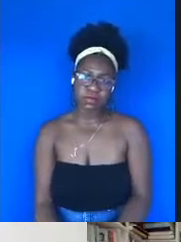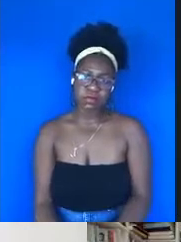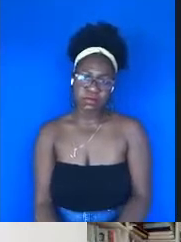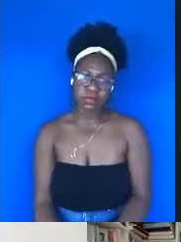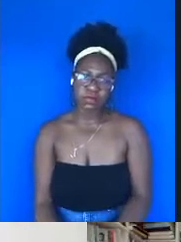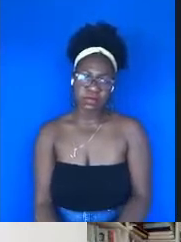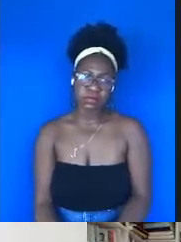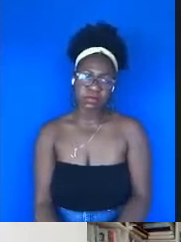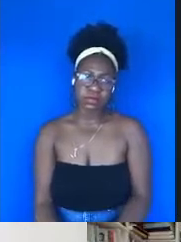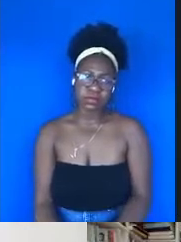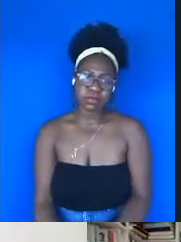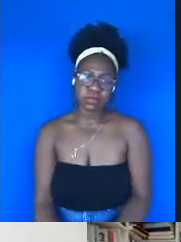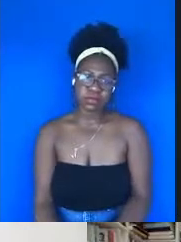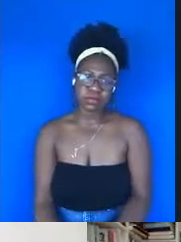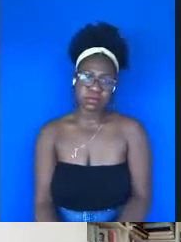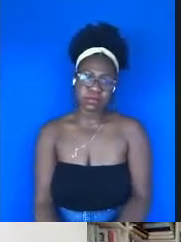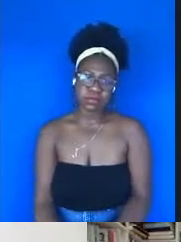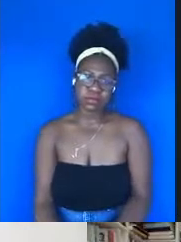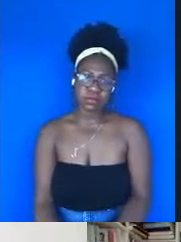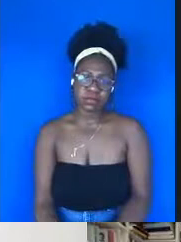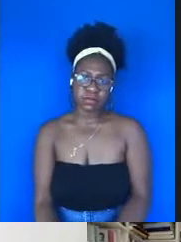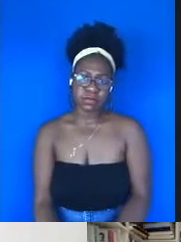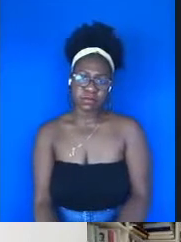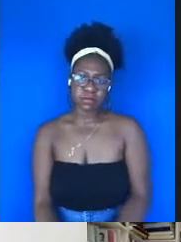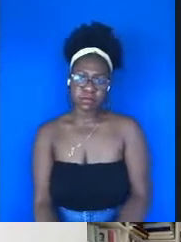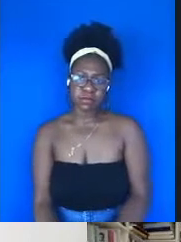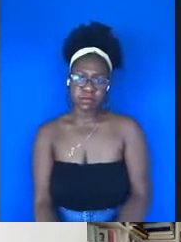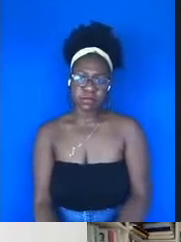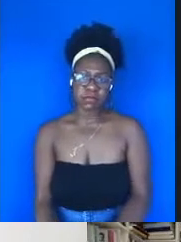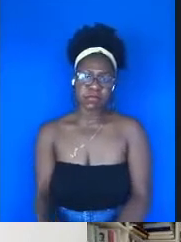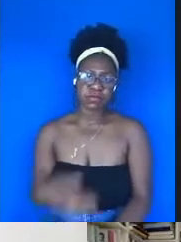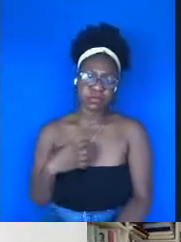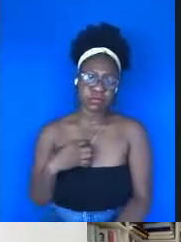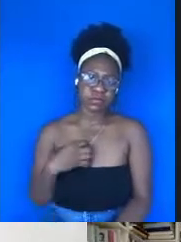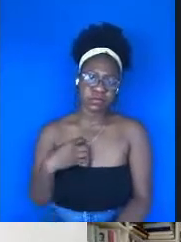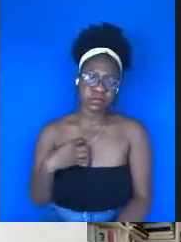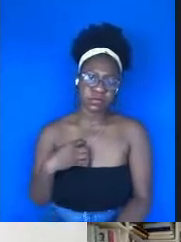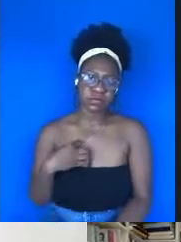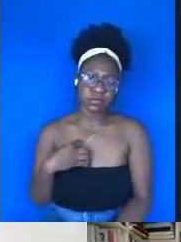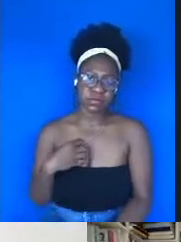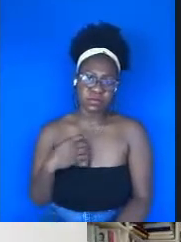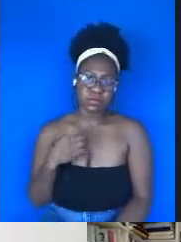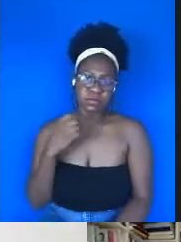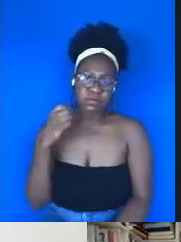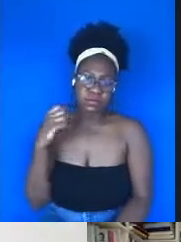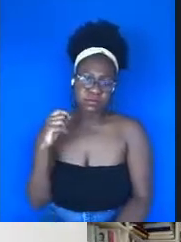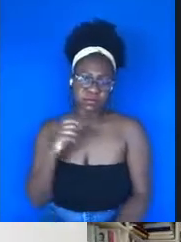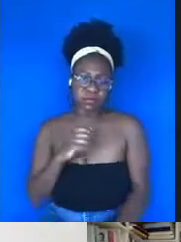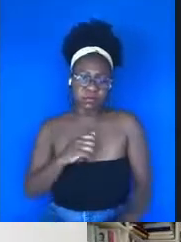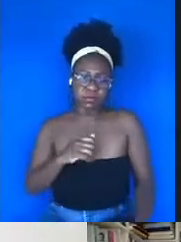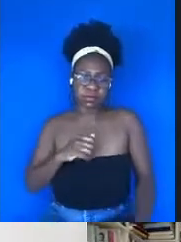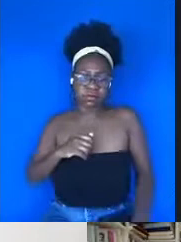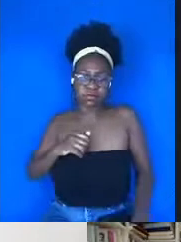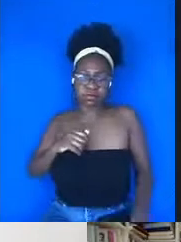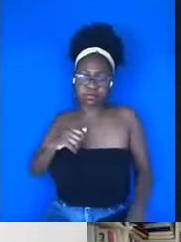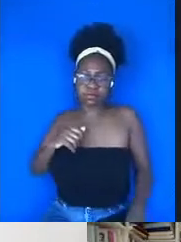it includes, you know, as many as possible people of color, because for me, that's the future of the world. Because if that's not,